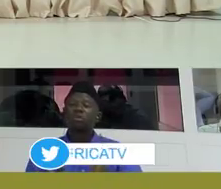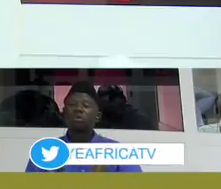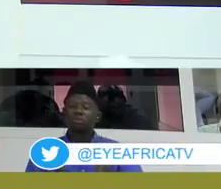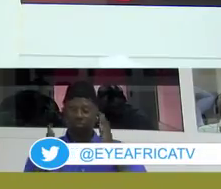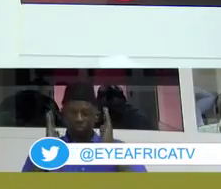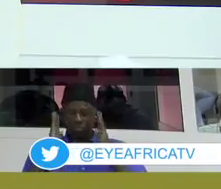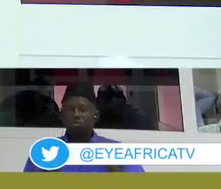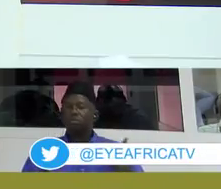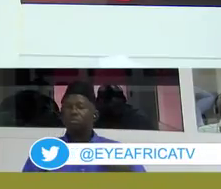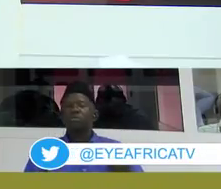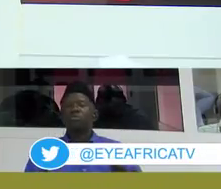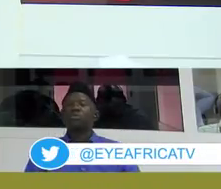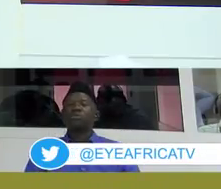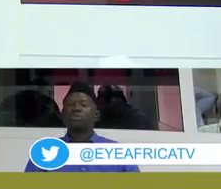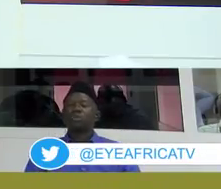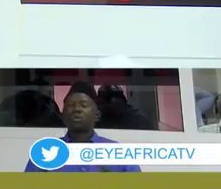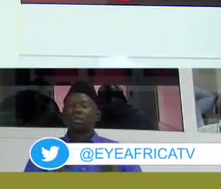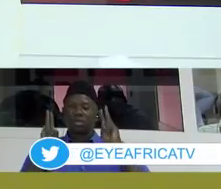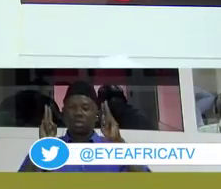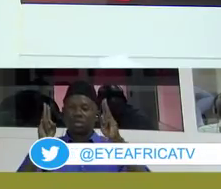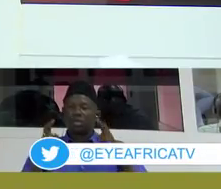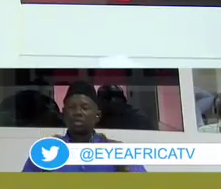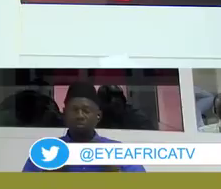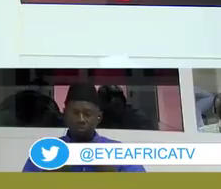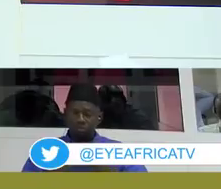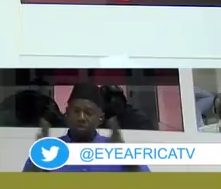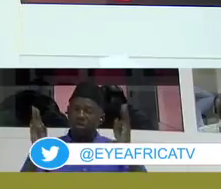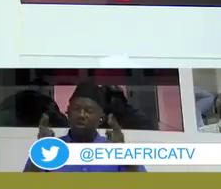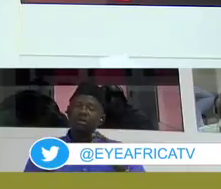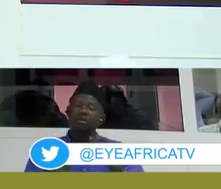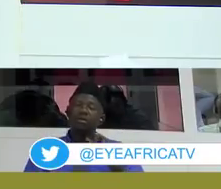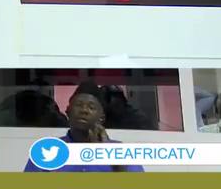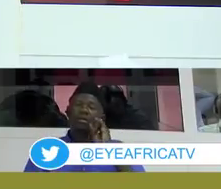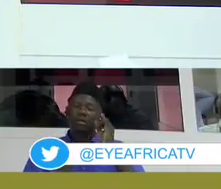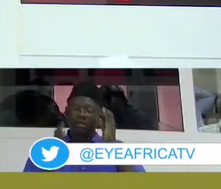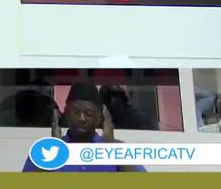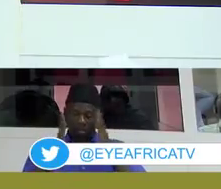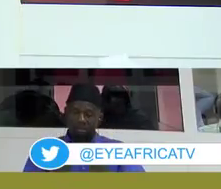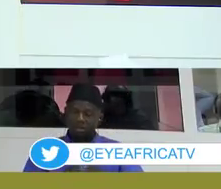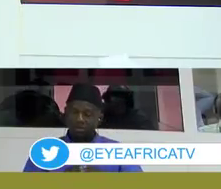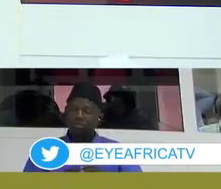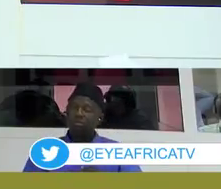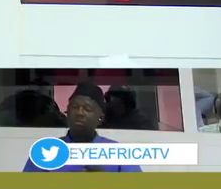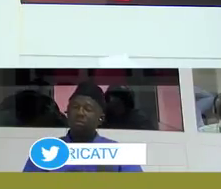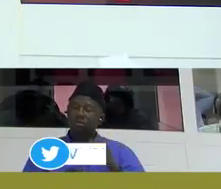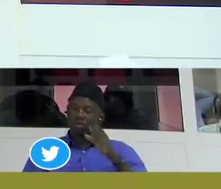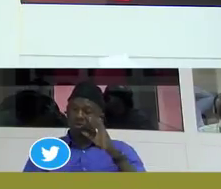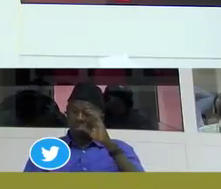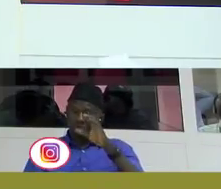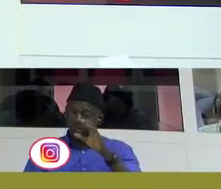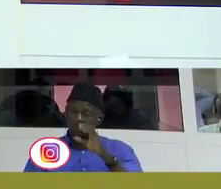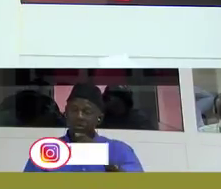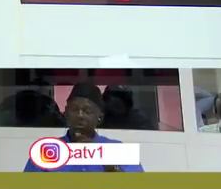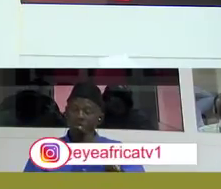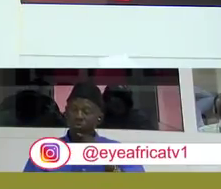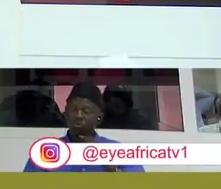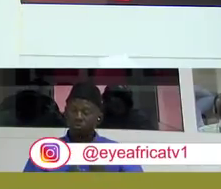He declared an Islamic republic which would uphold